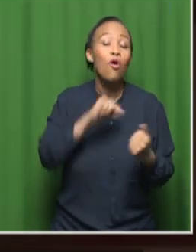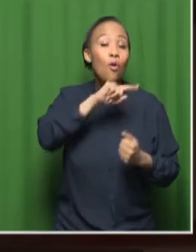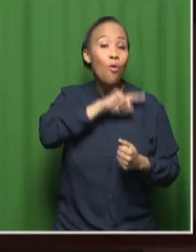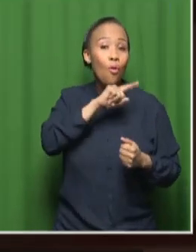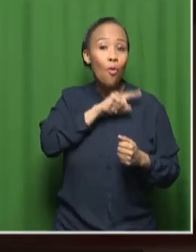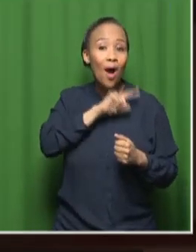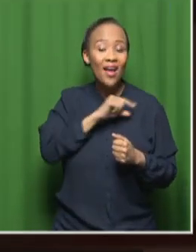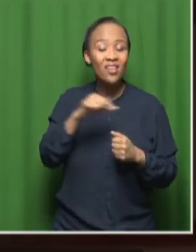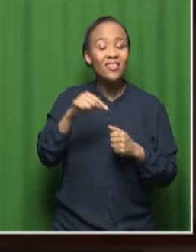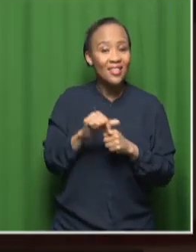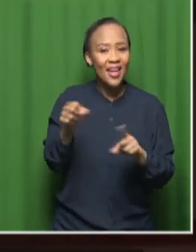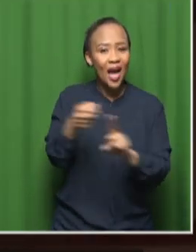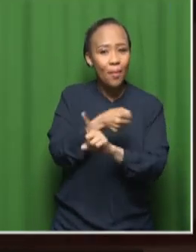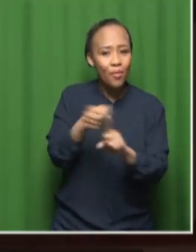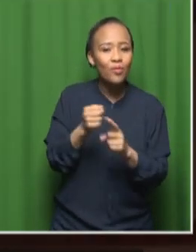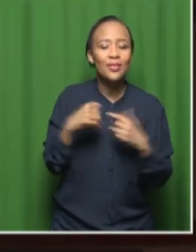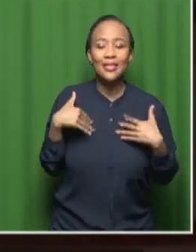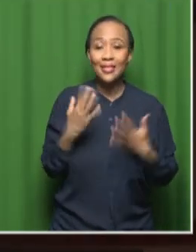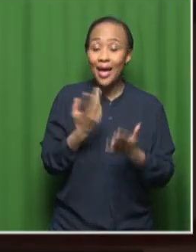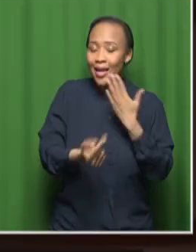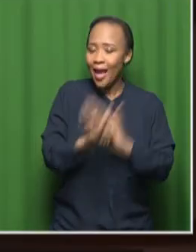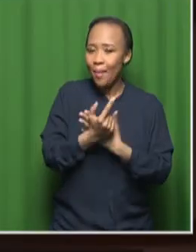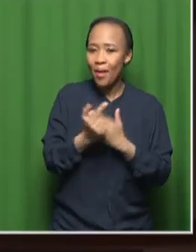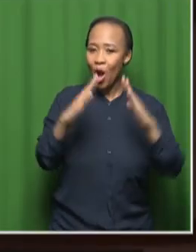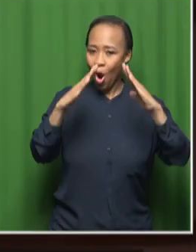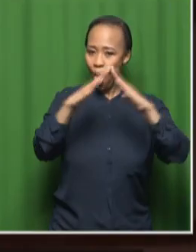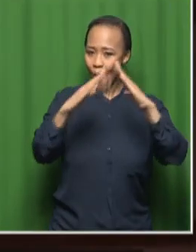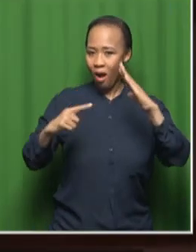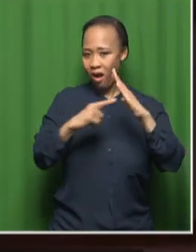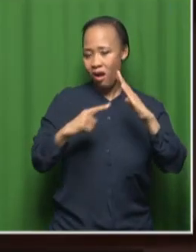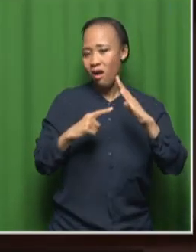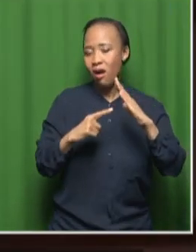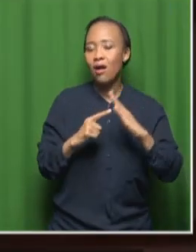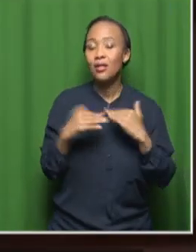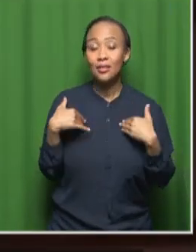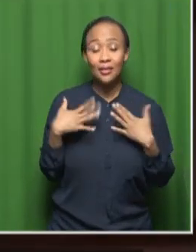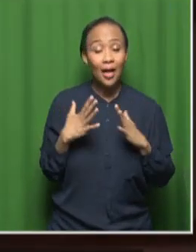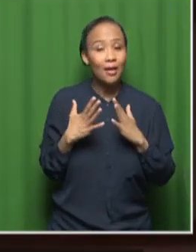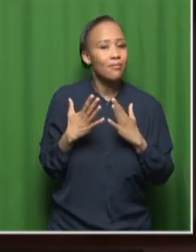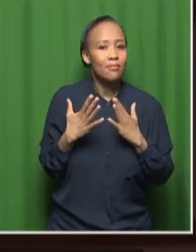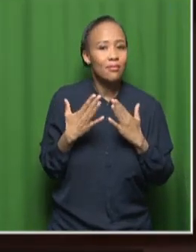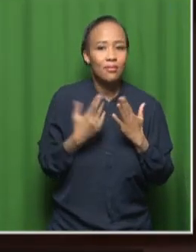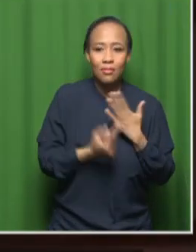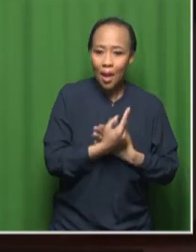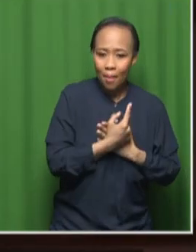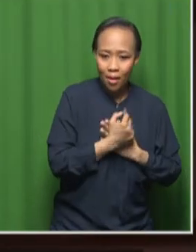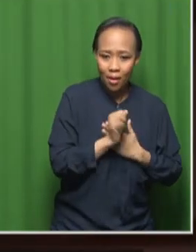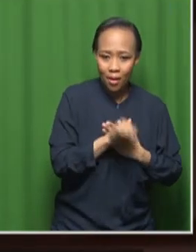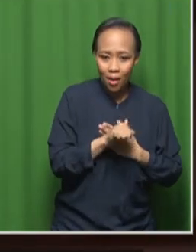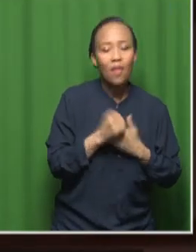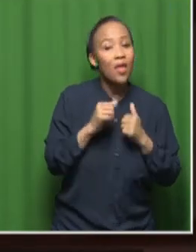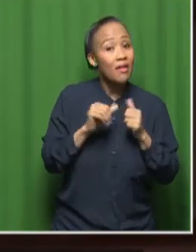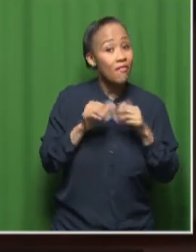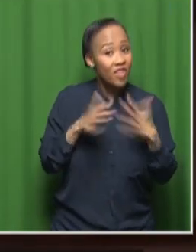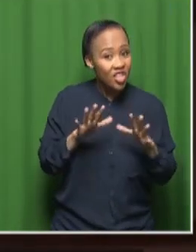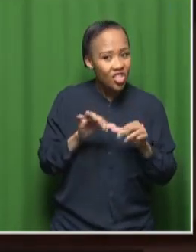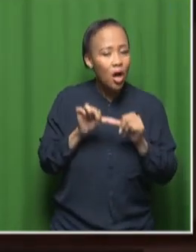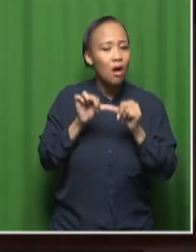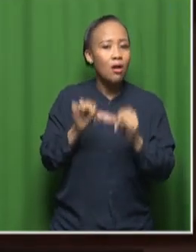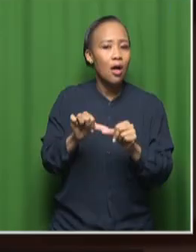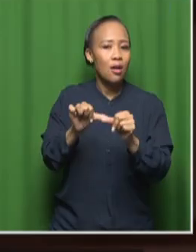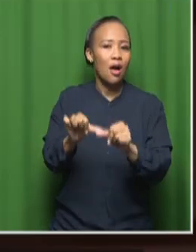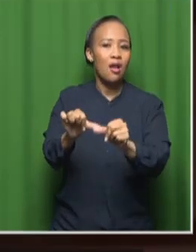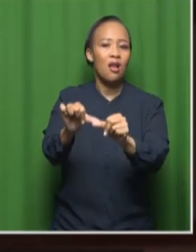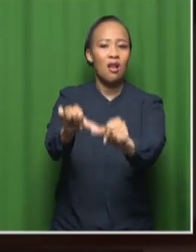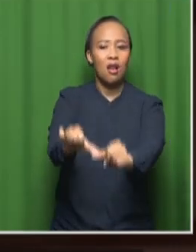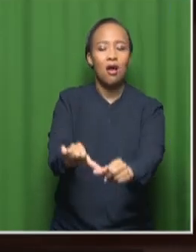to look far for these things to go for them to happen. You don't have to go far. They always start here at home and they start to happen here at home, and it goes on, it goes on, it goes on. So I made sure